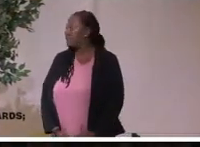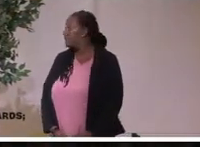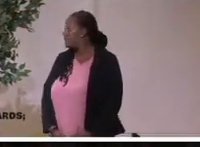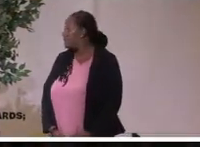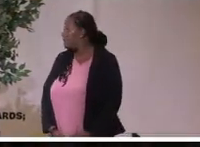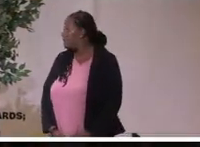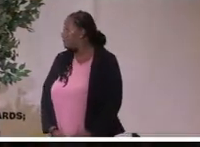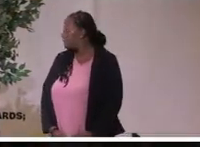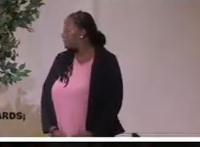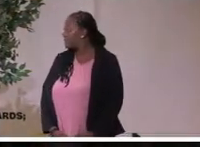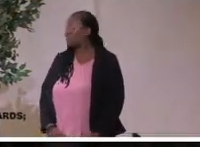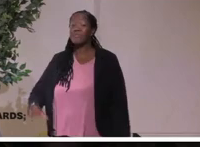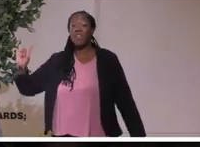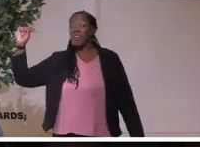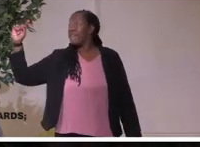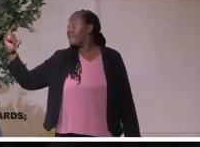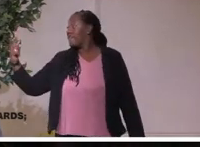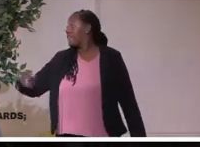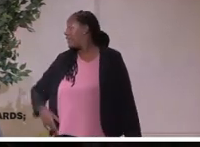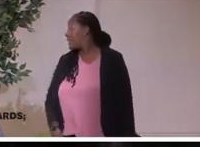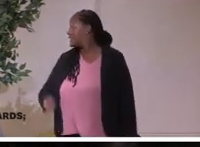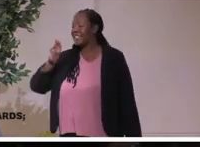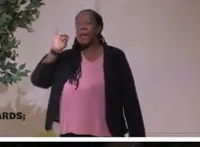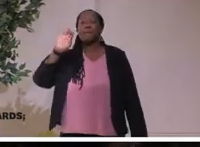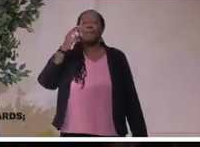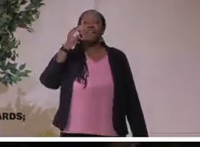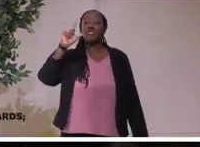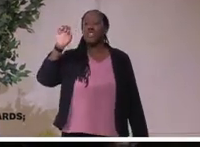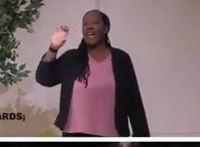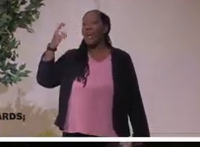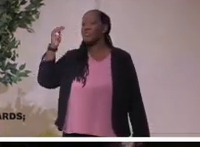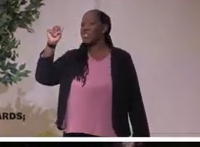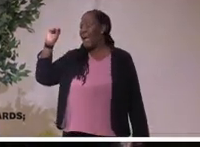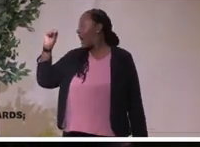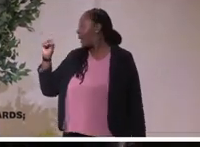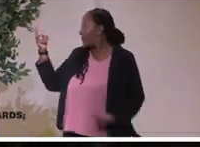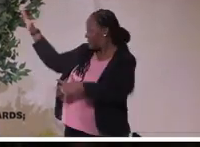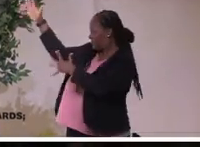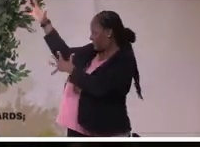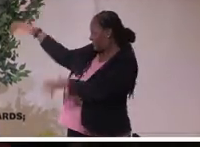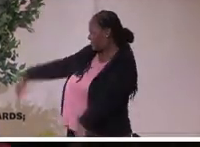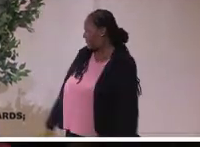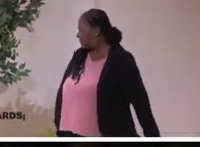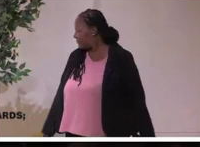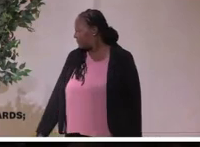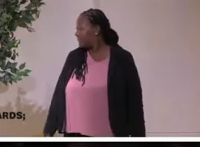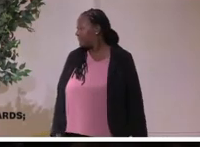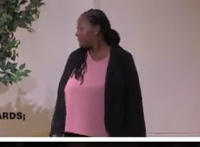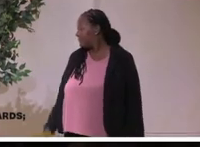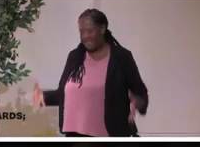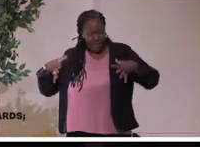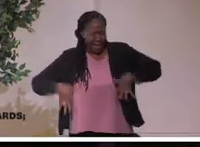Amazing. So first up, we have Michelle Chow. Give it up. Yeah. I mean, oh, my God, that outfit